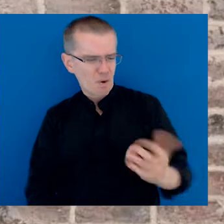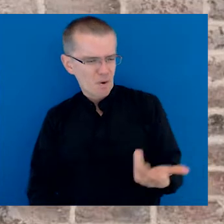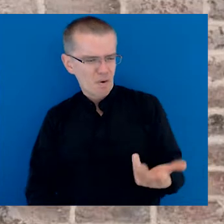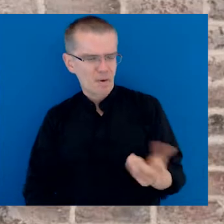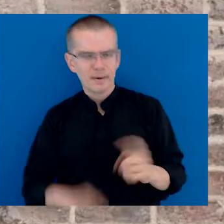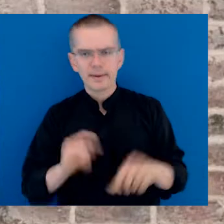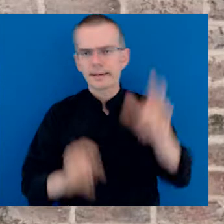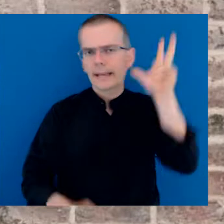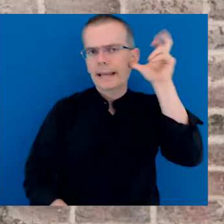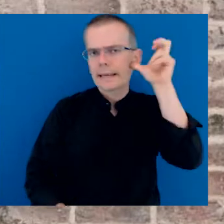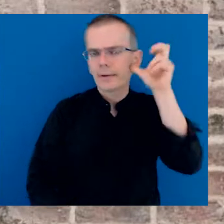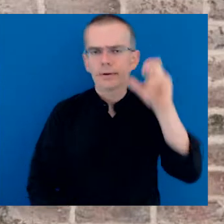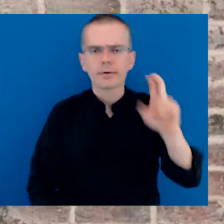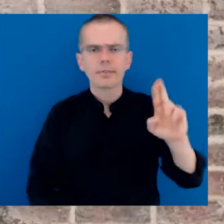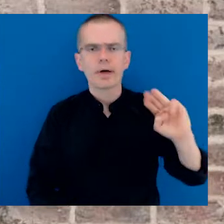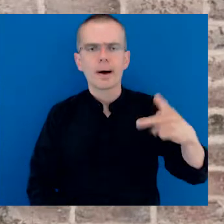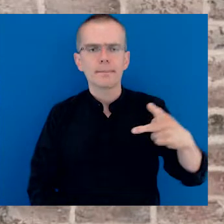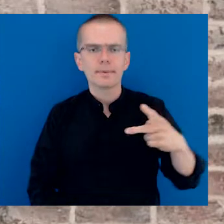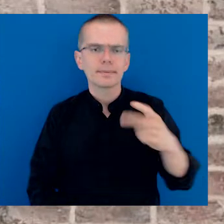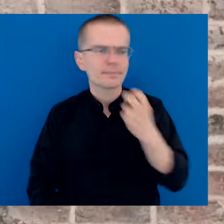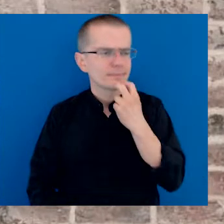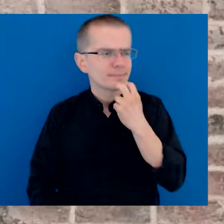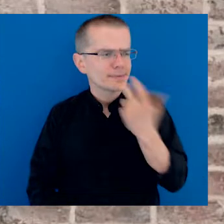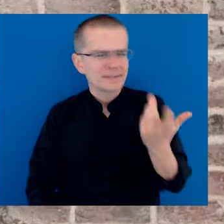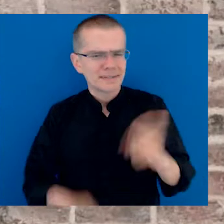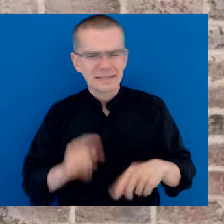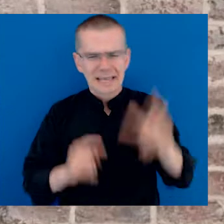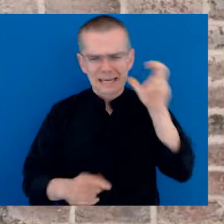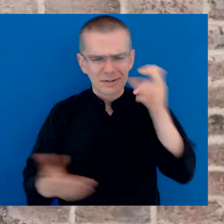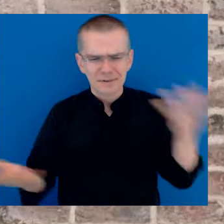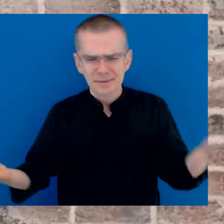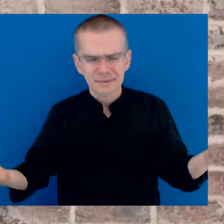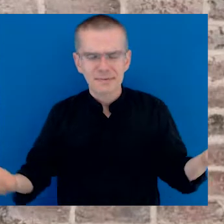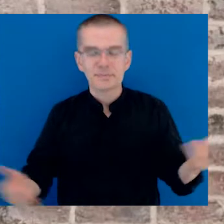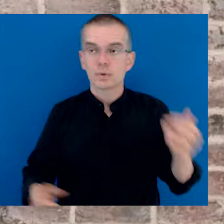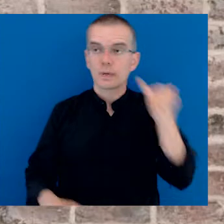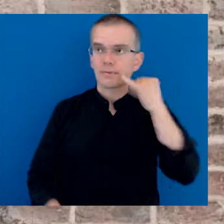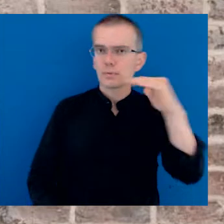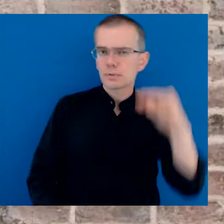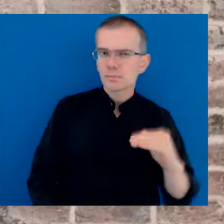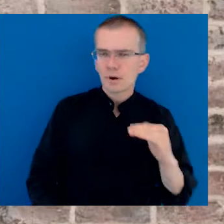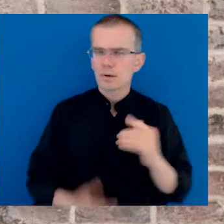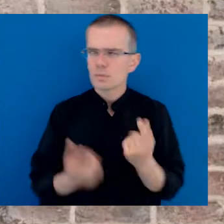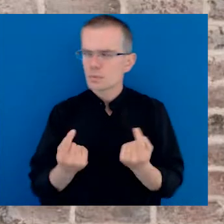and you can't hear the umpire. So the first thing, when you're too small, what can you